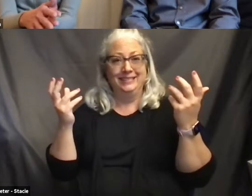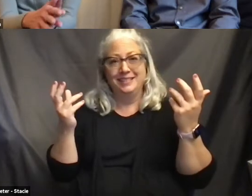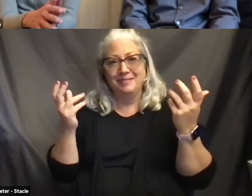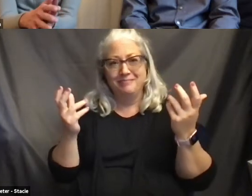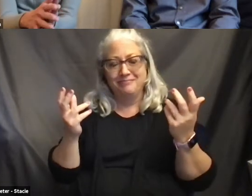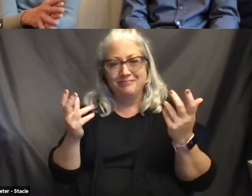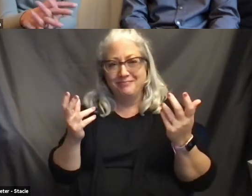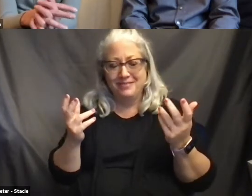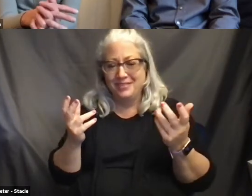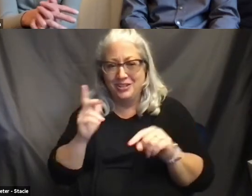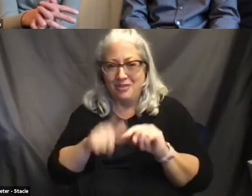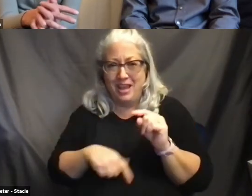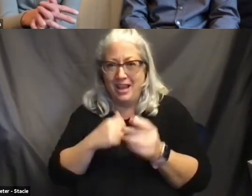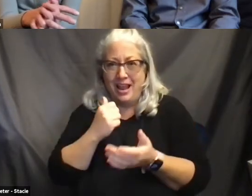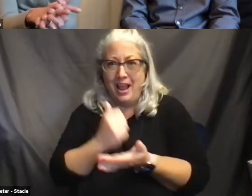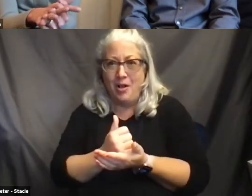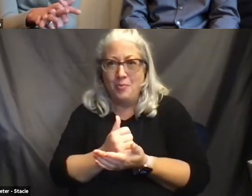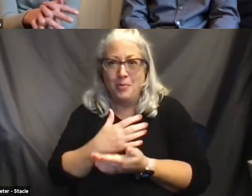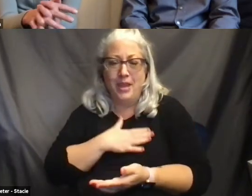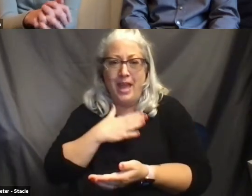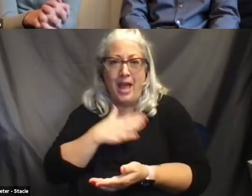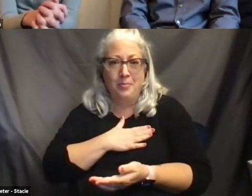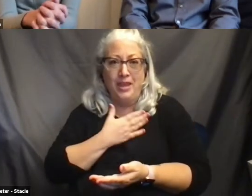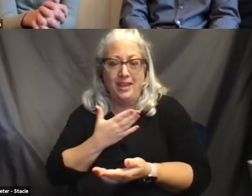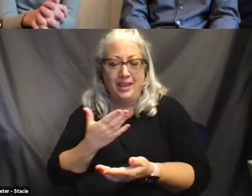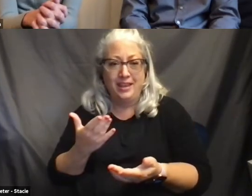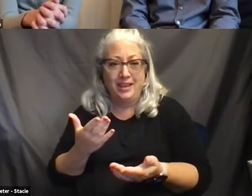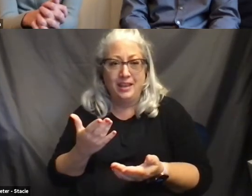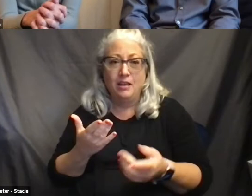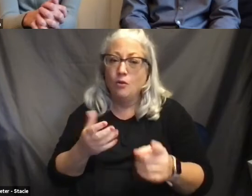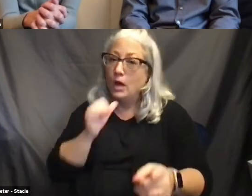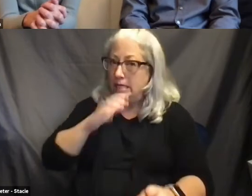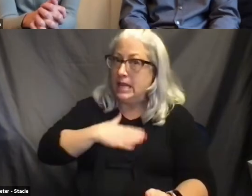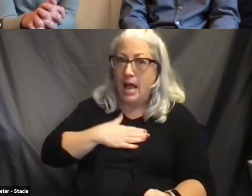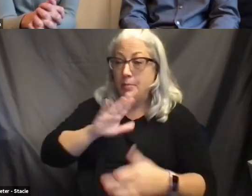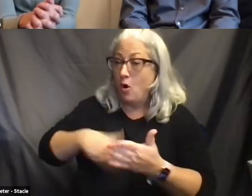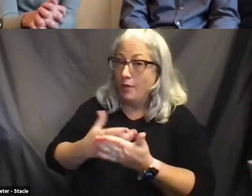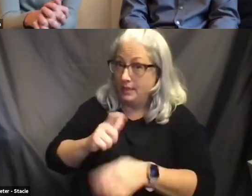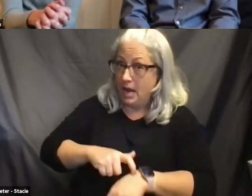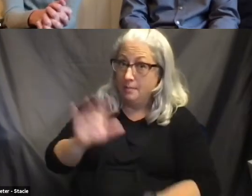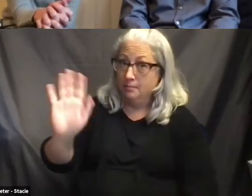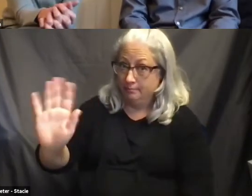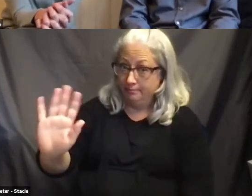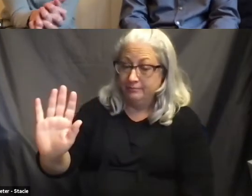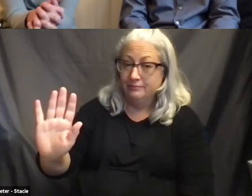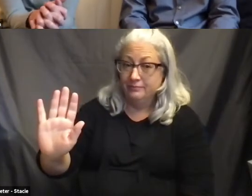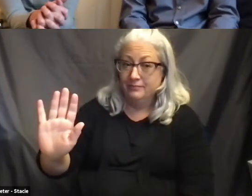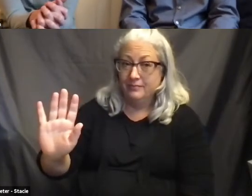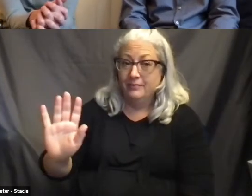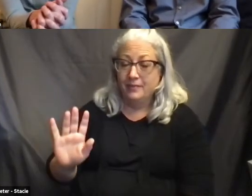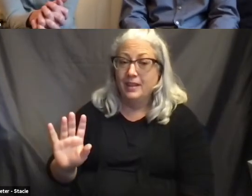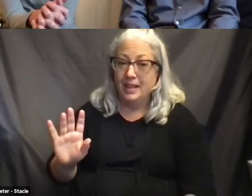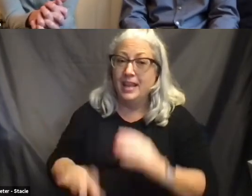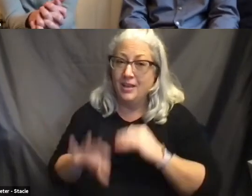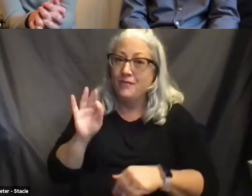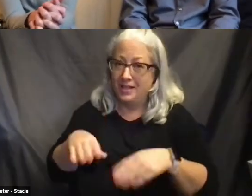you can't help but be so happy to be around him. Yeah, no, he's not happy all the time. No. But he finds a way to make